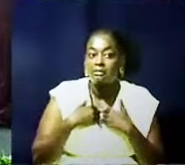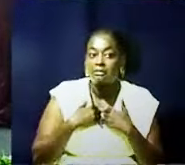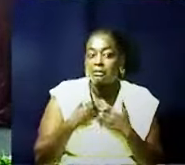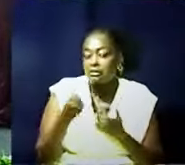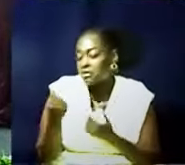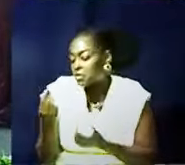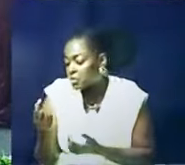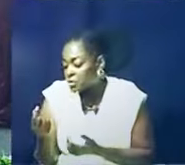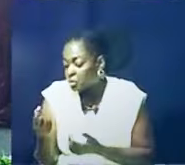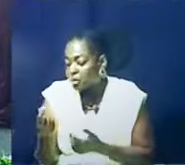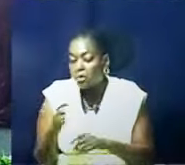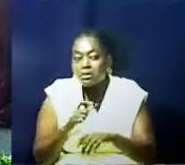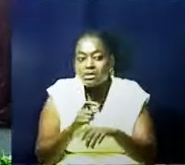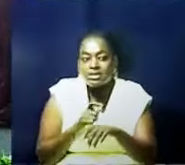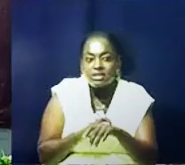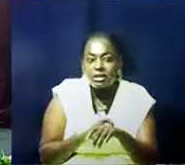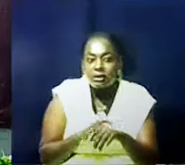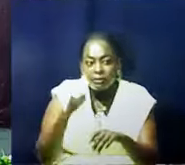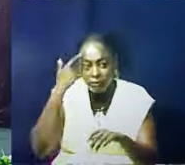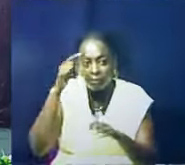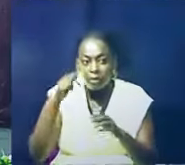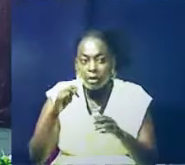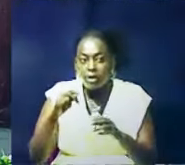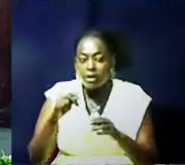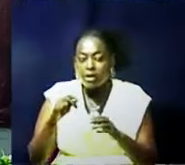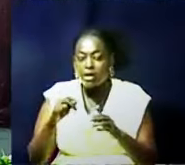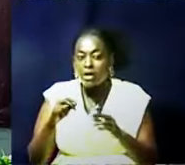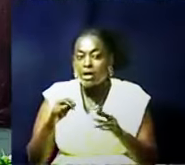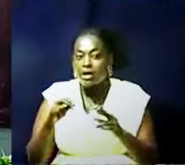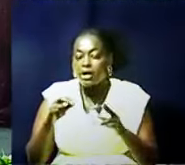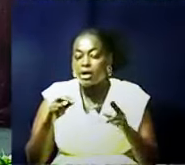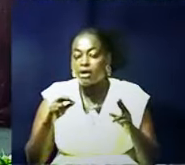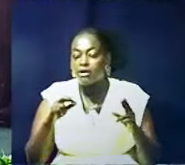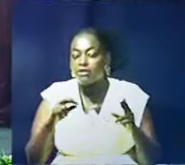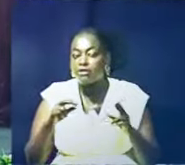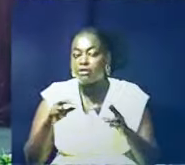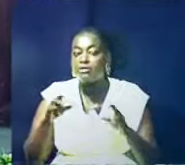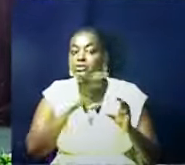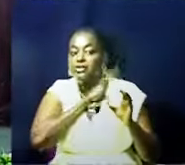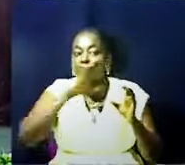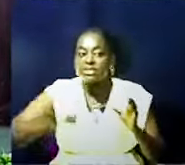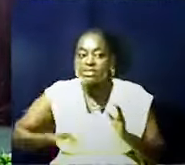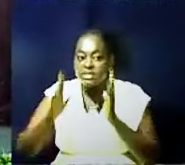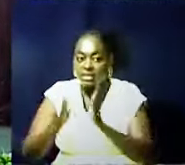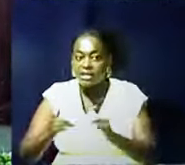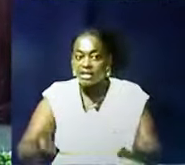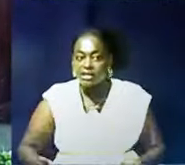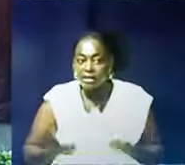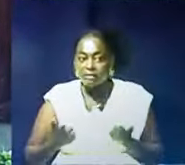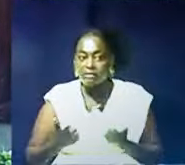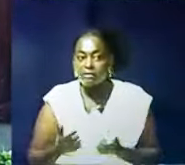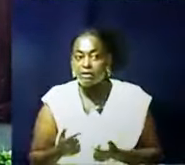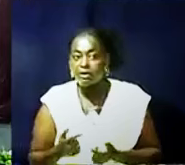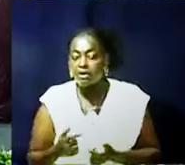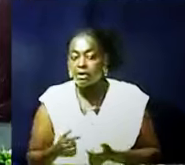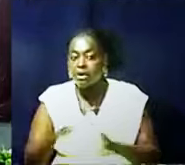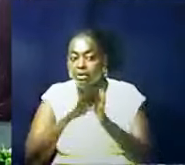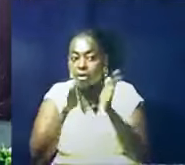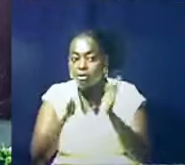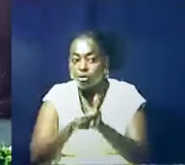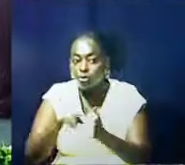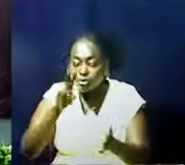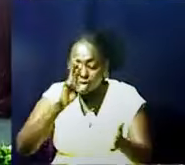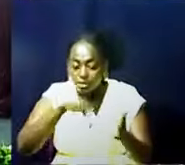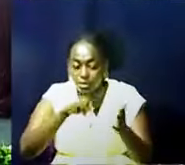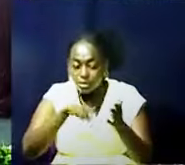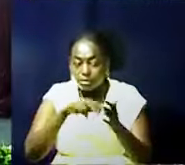exercise, such as private devotion and religious meditation, scripture reading.